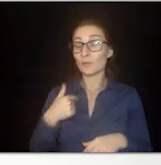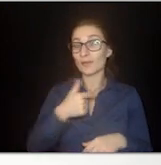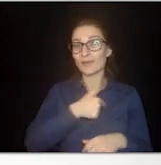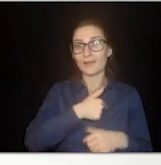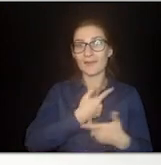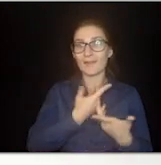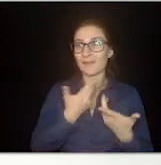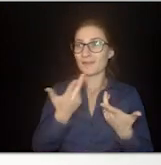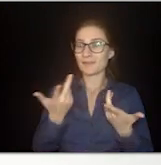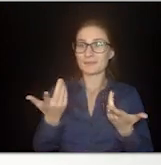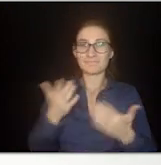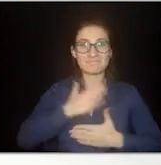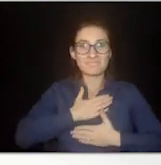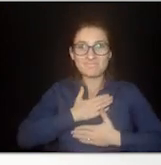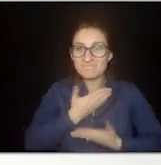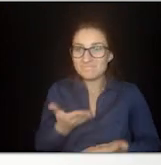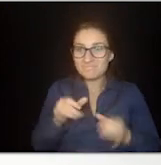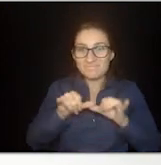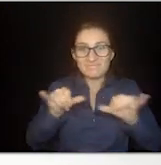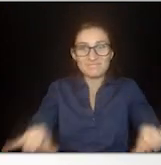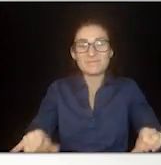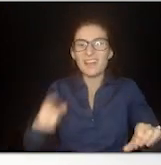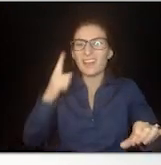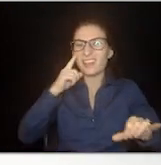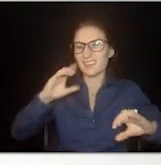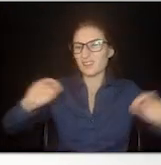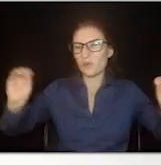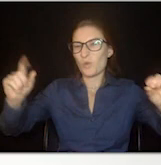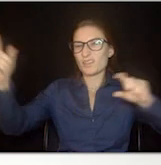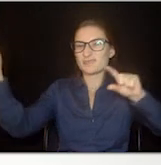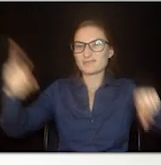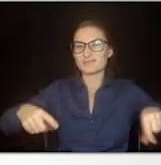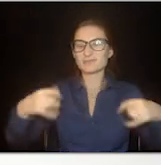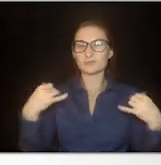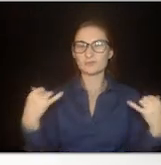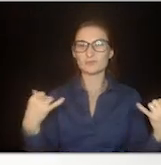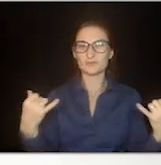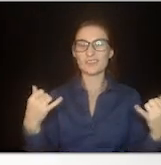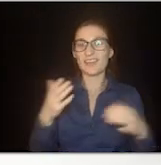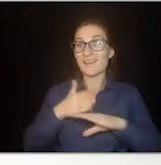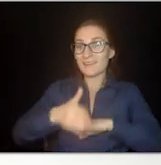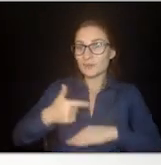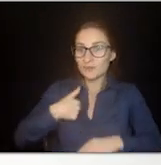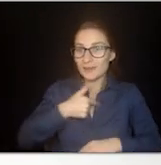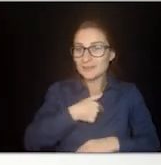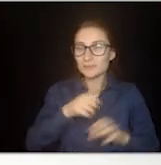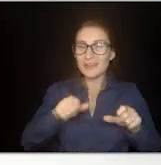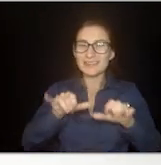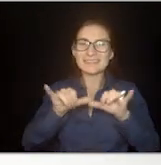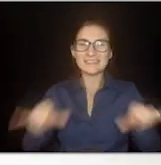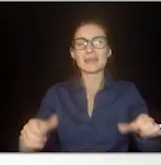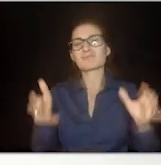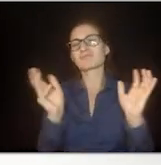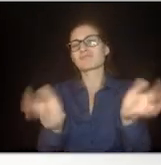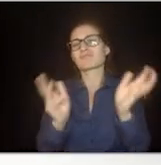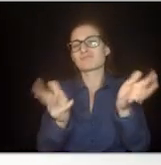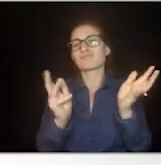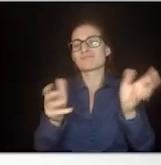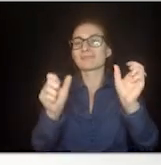are more than happy to stay for a while. I don't think anybody's coming in after us tonight, so we are more than happy to